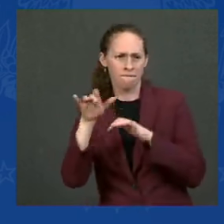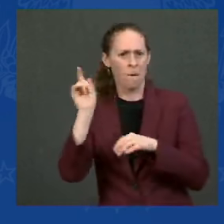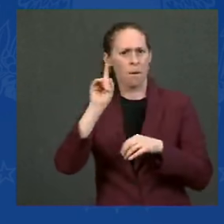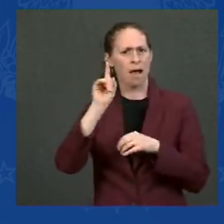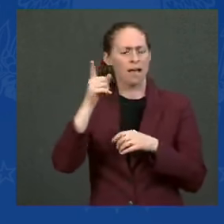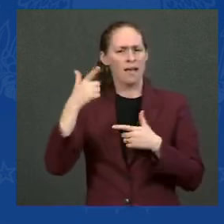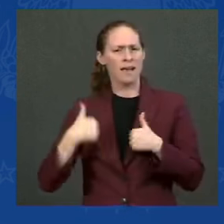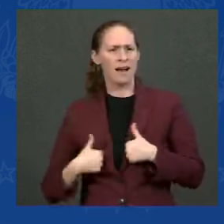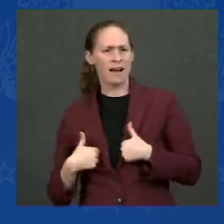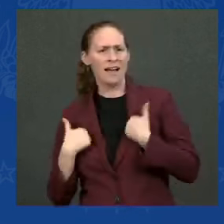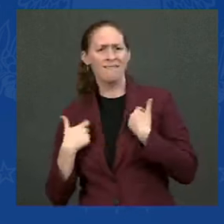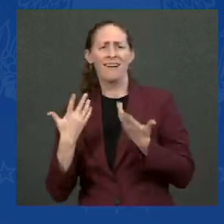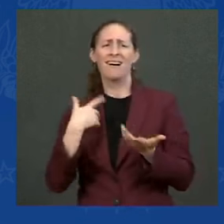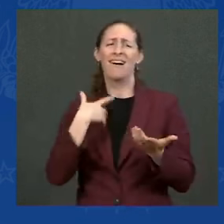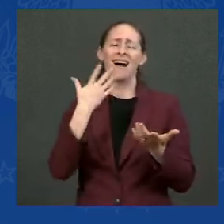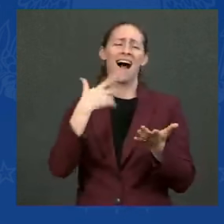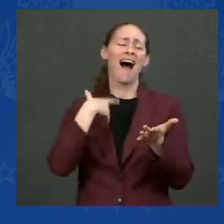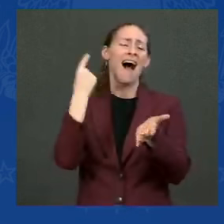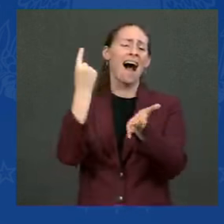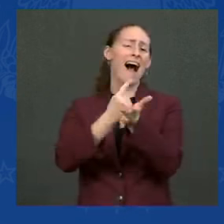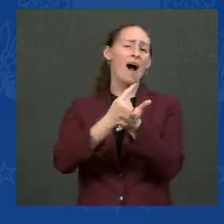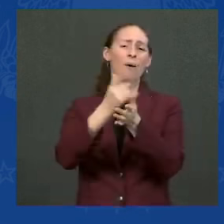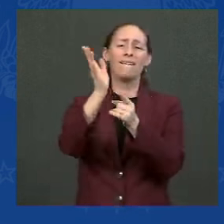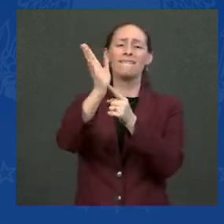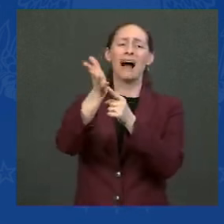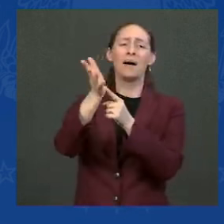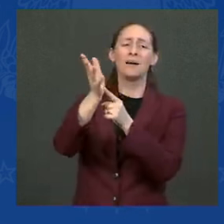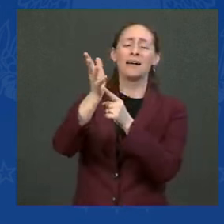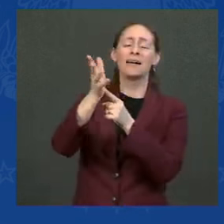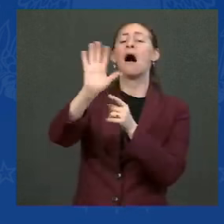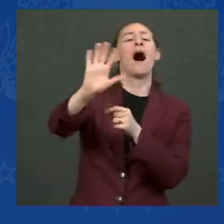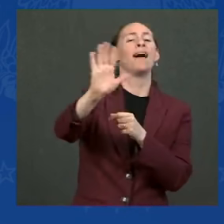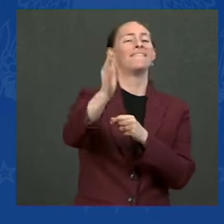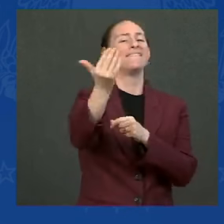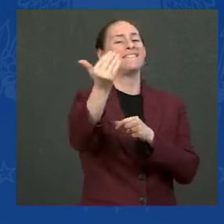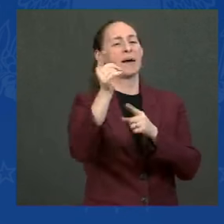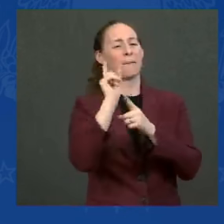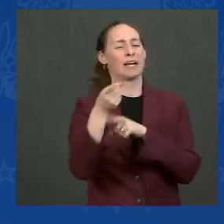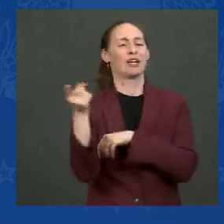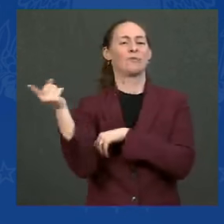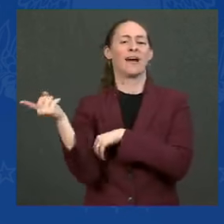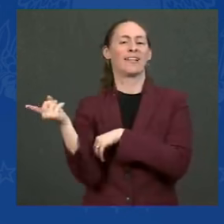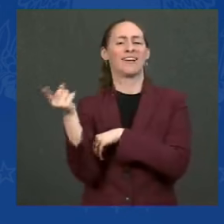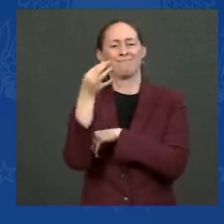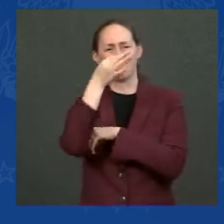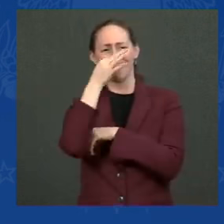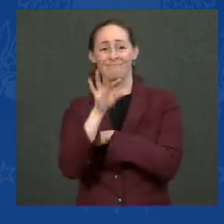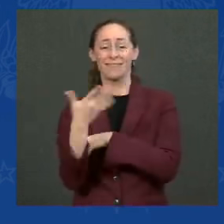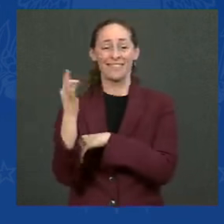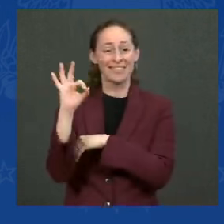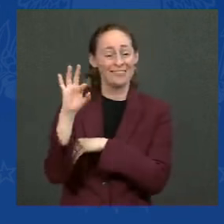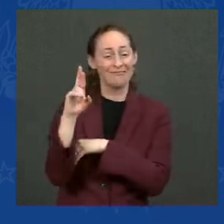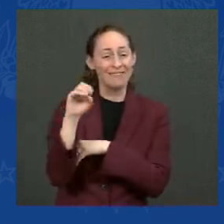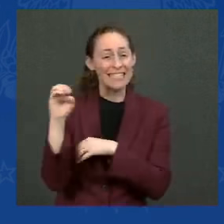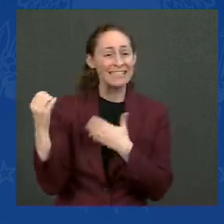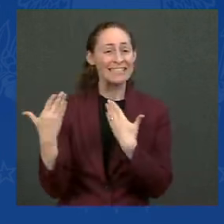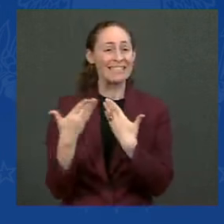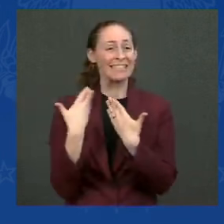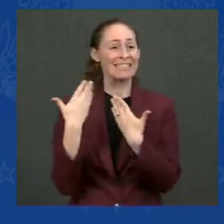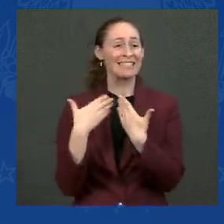within 5 minutes of where you are, 15 minutes of where you are. And it's free. Let me close with